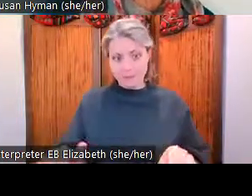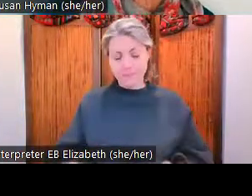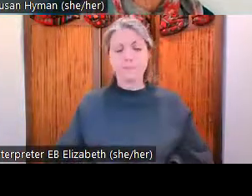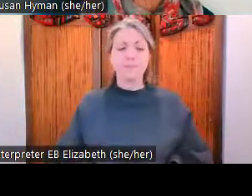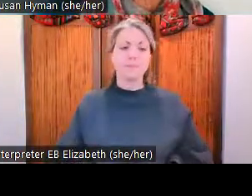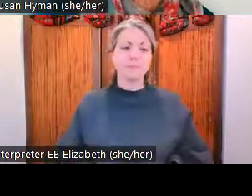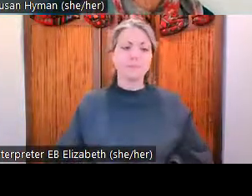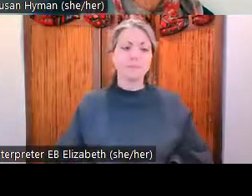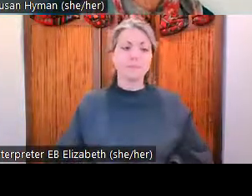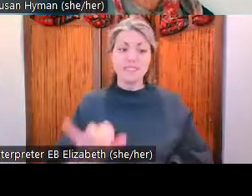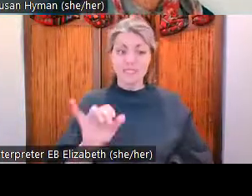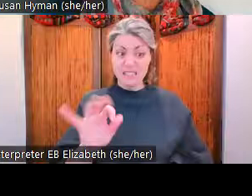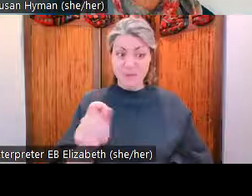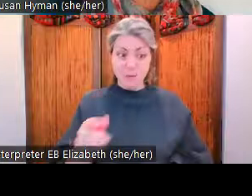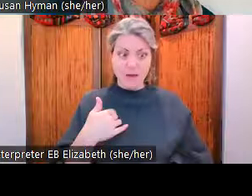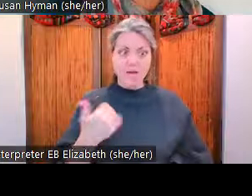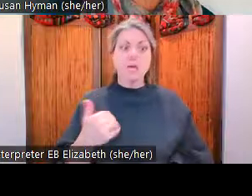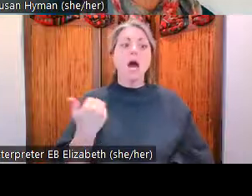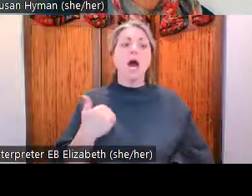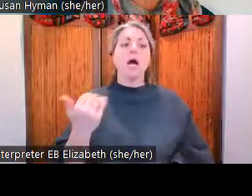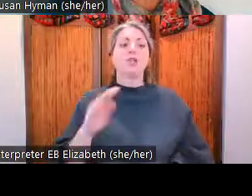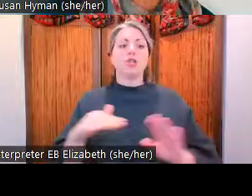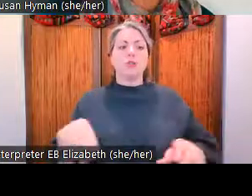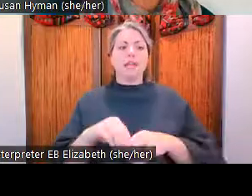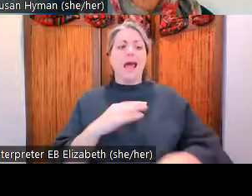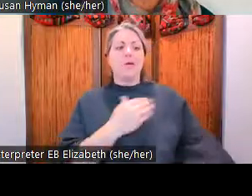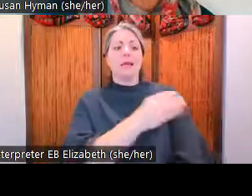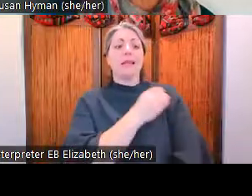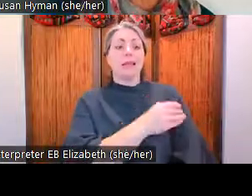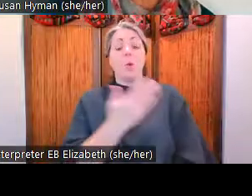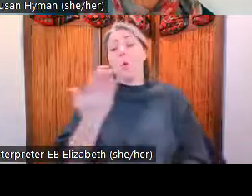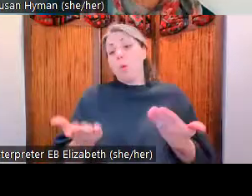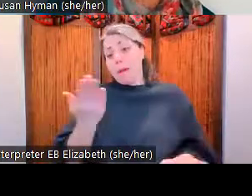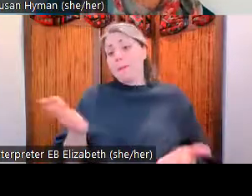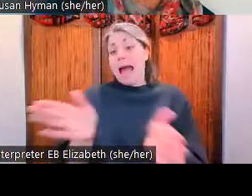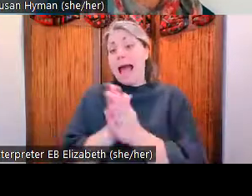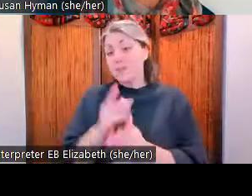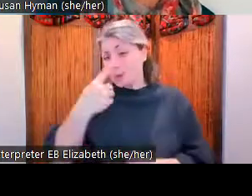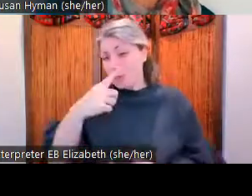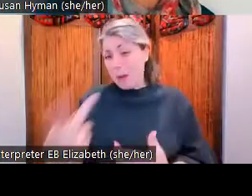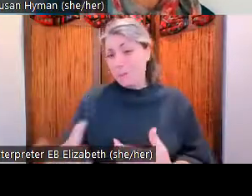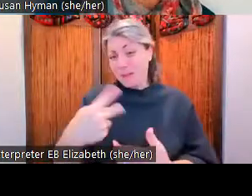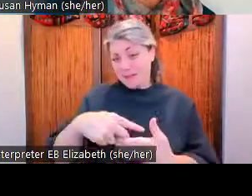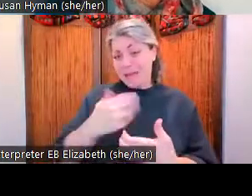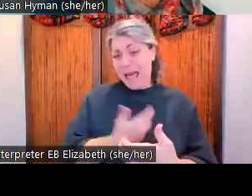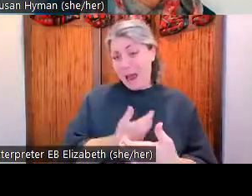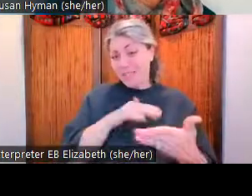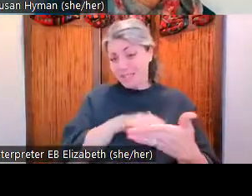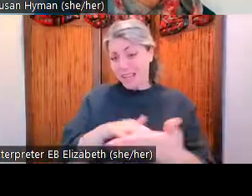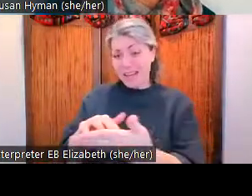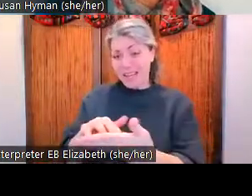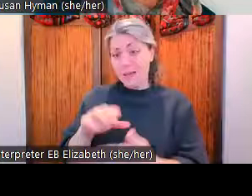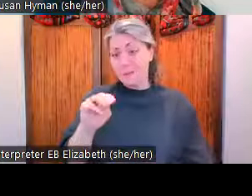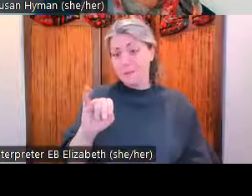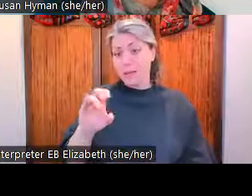if you have very young children and you're seen in our clinic, you may be asked to participate in this microRNA study so that